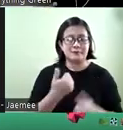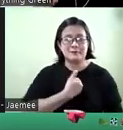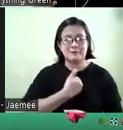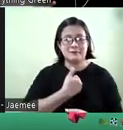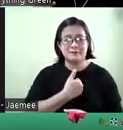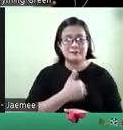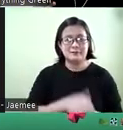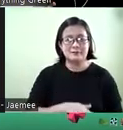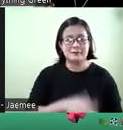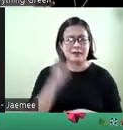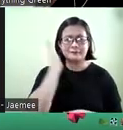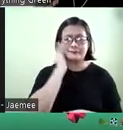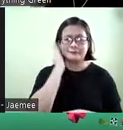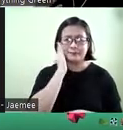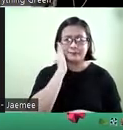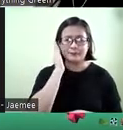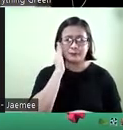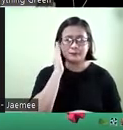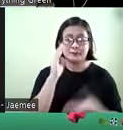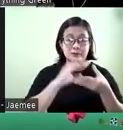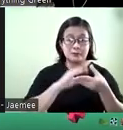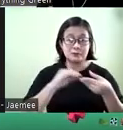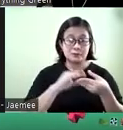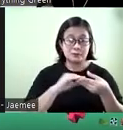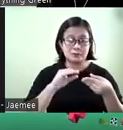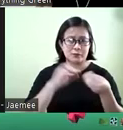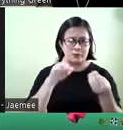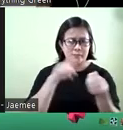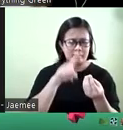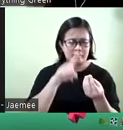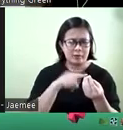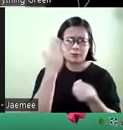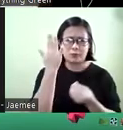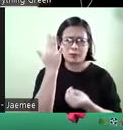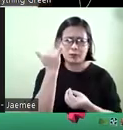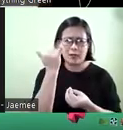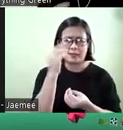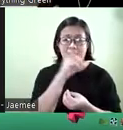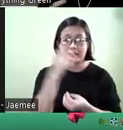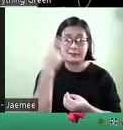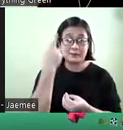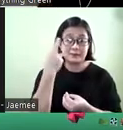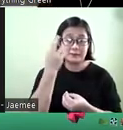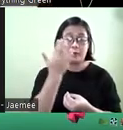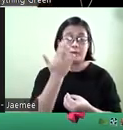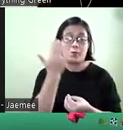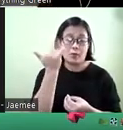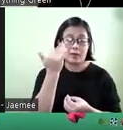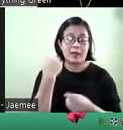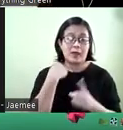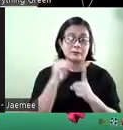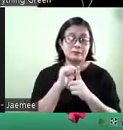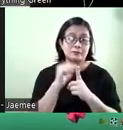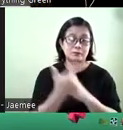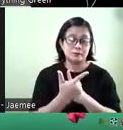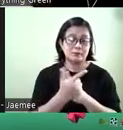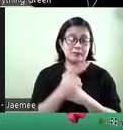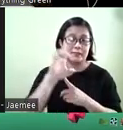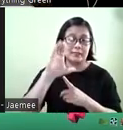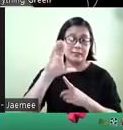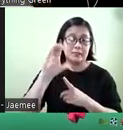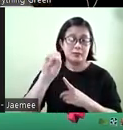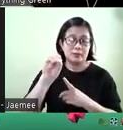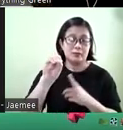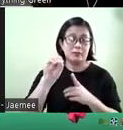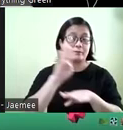would know the story behind why and the reason why I started my own social eco enterprise. So